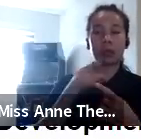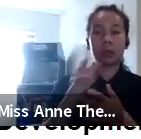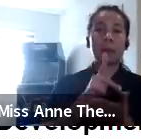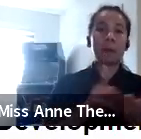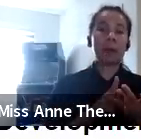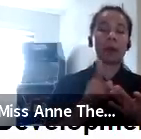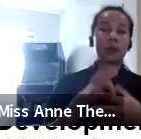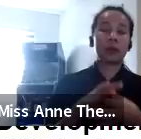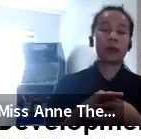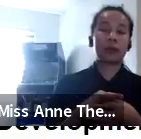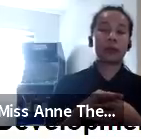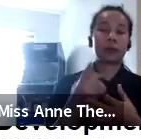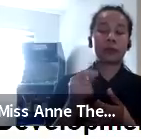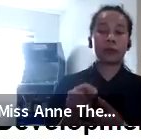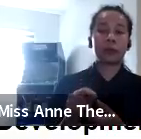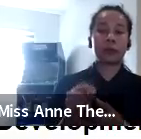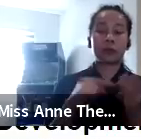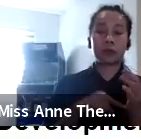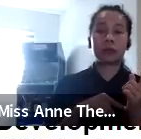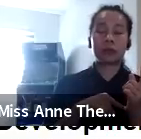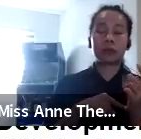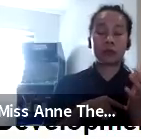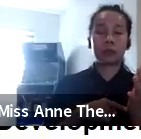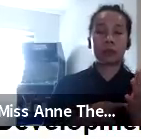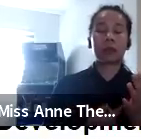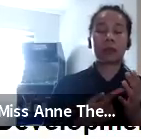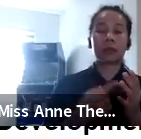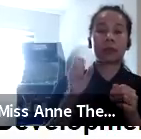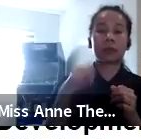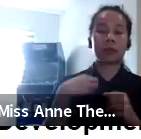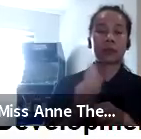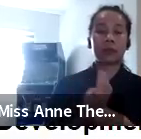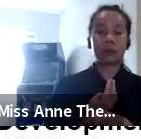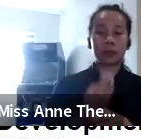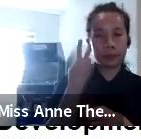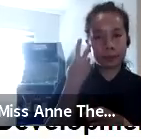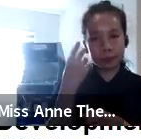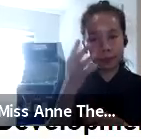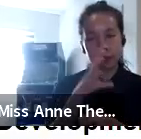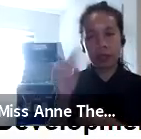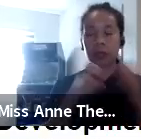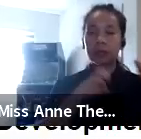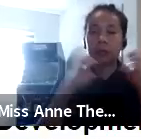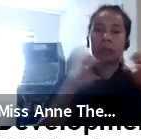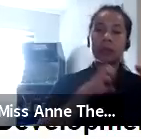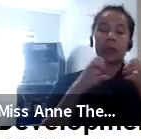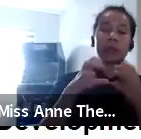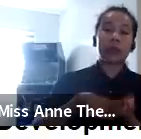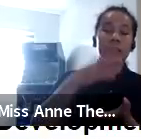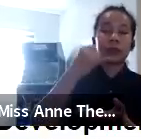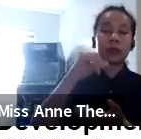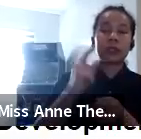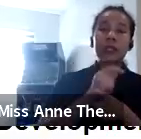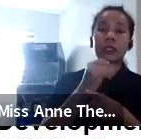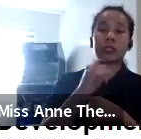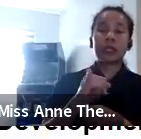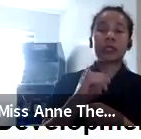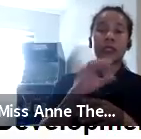the launching. We monitored and evaluated several learning training centers.